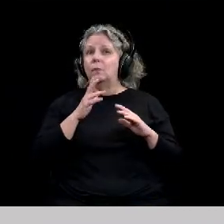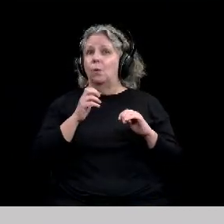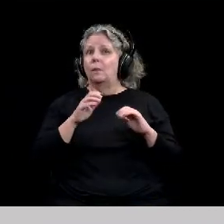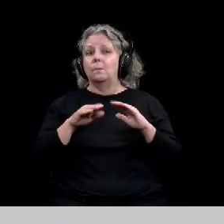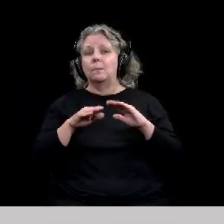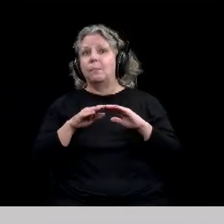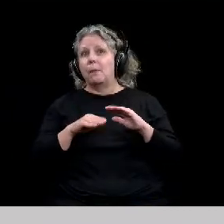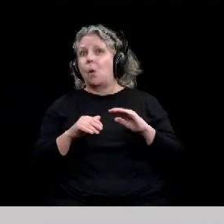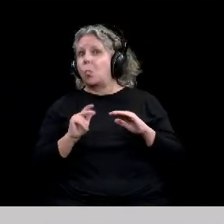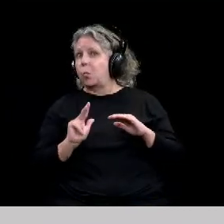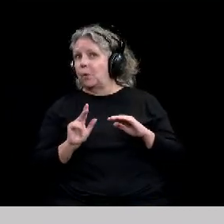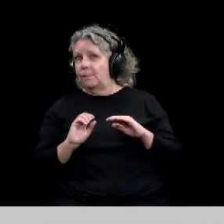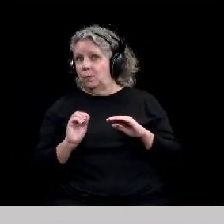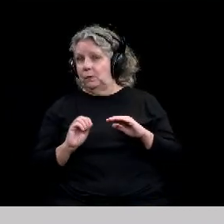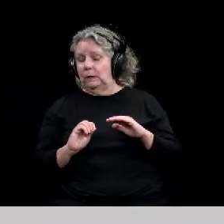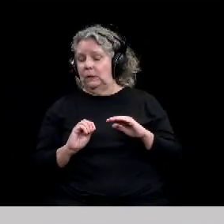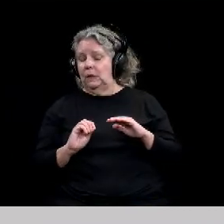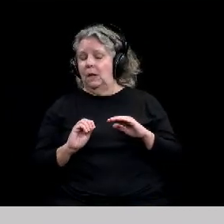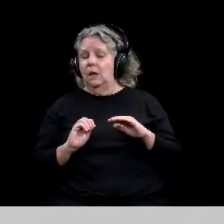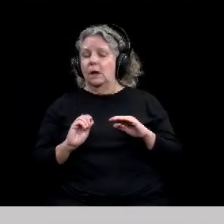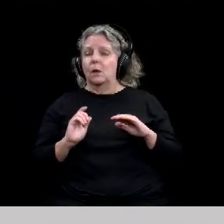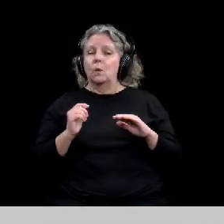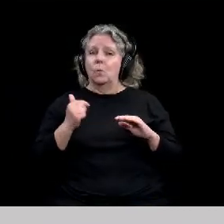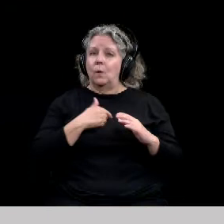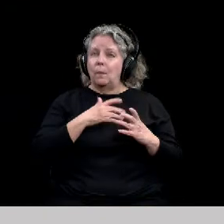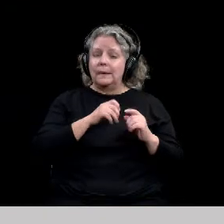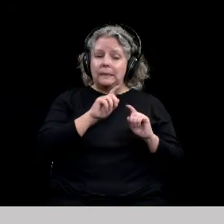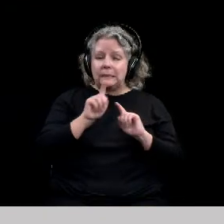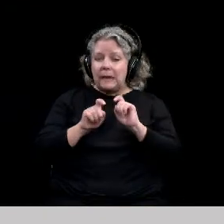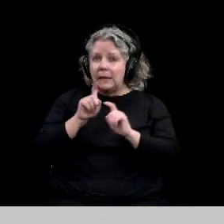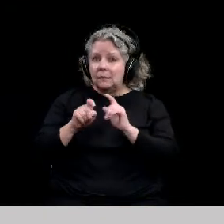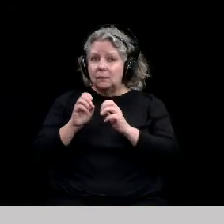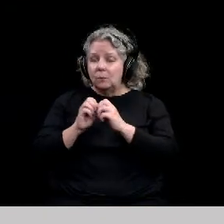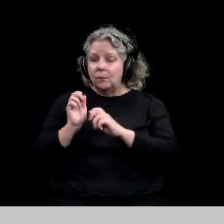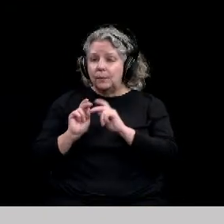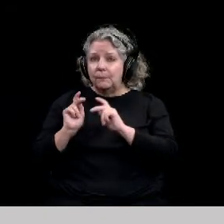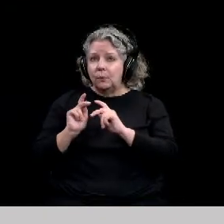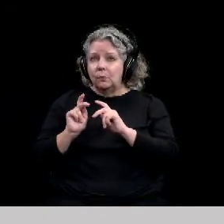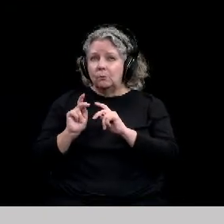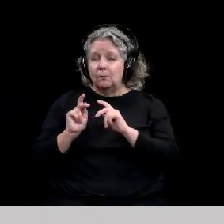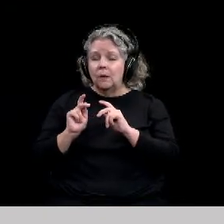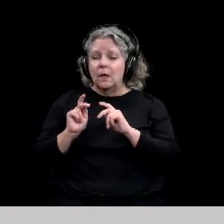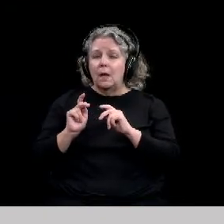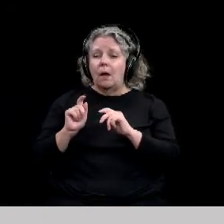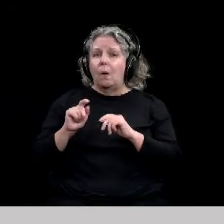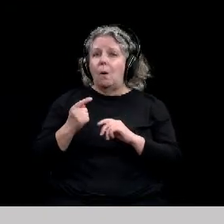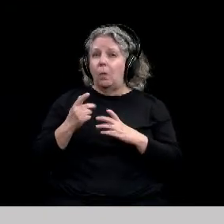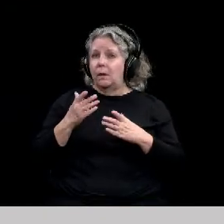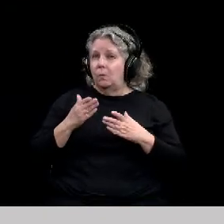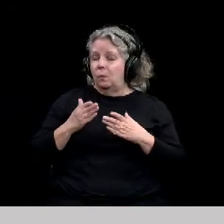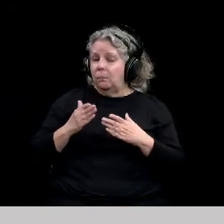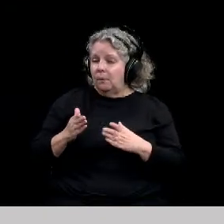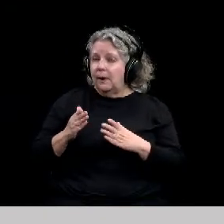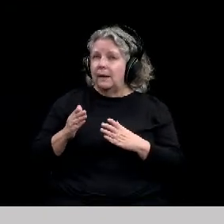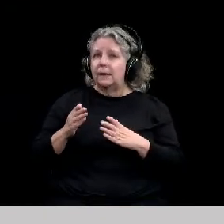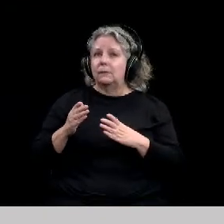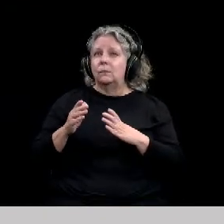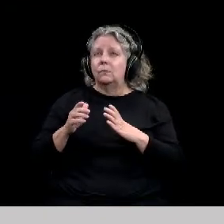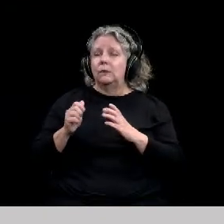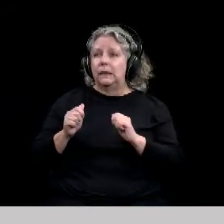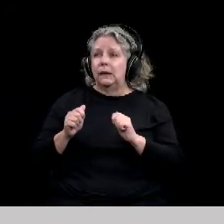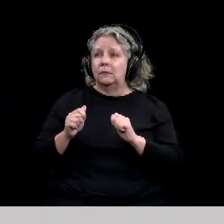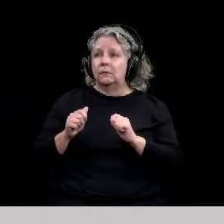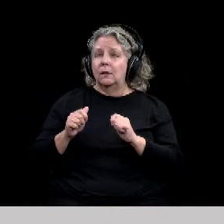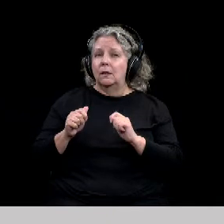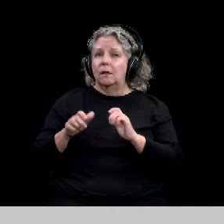and the only way that we can identify more asymptomatic cases and mildly symptomatic cases are if